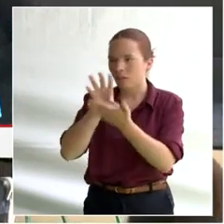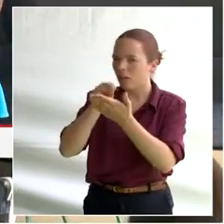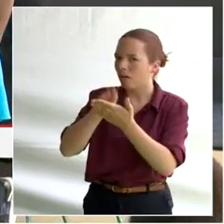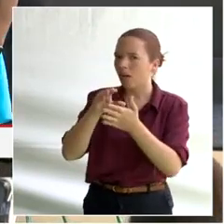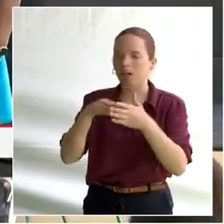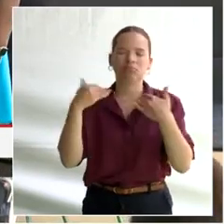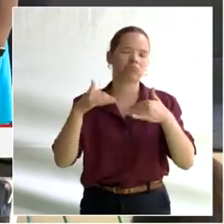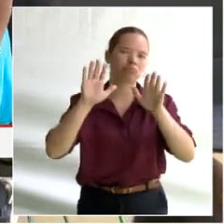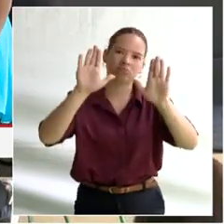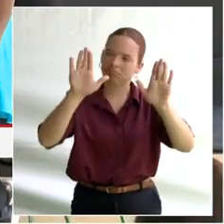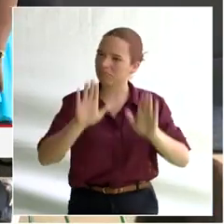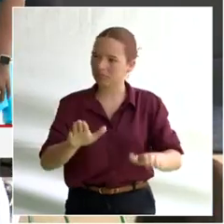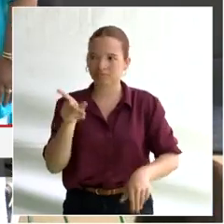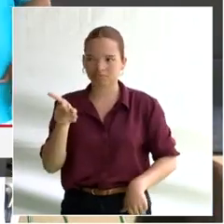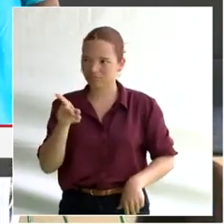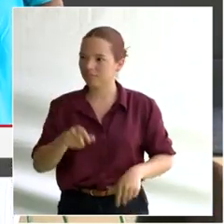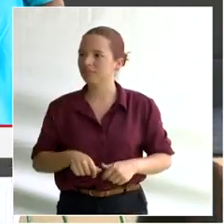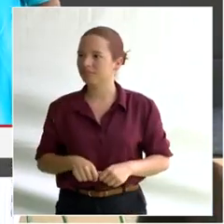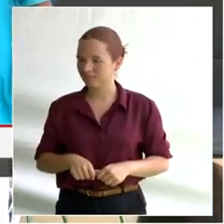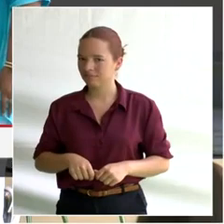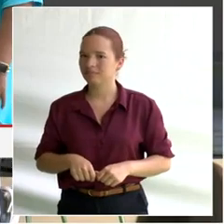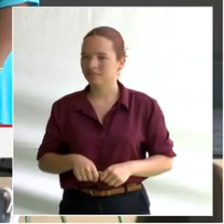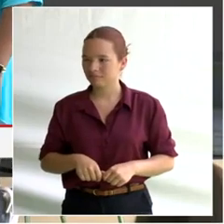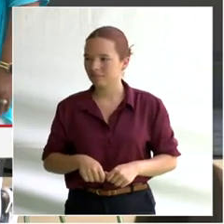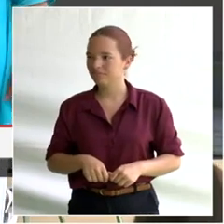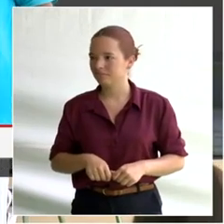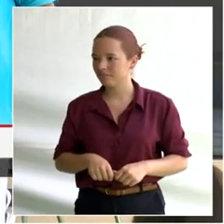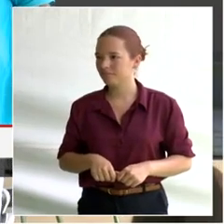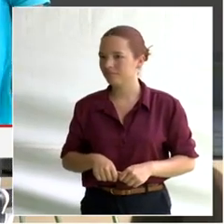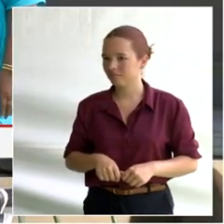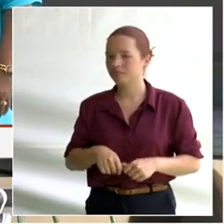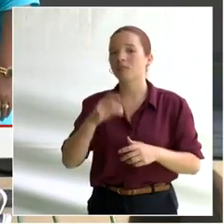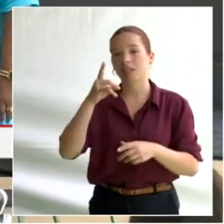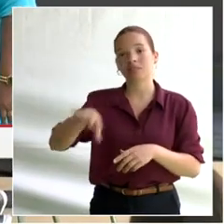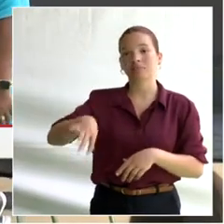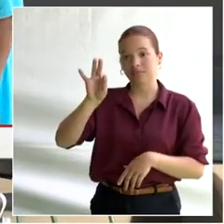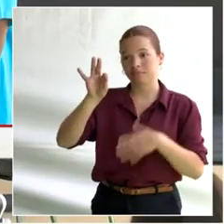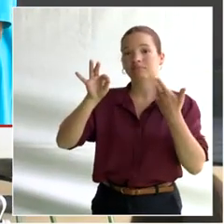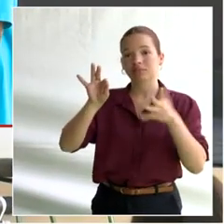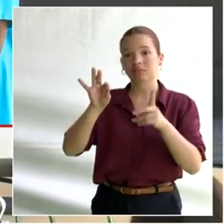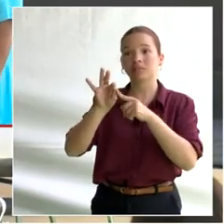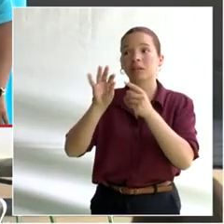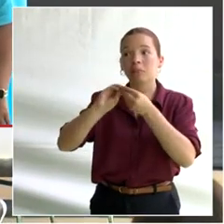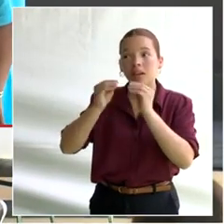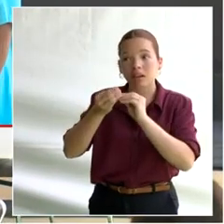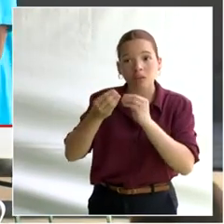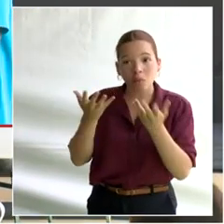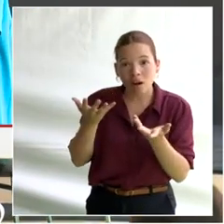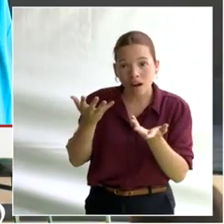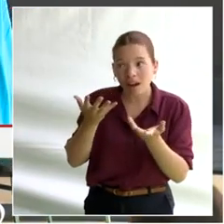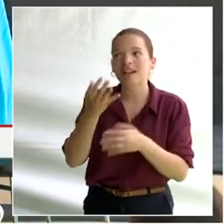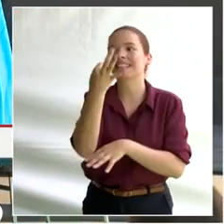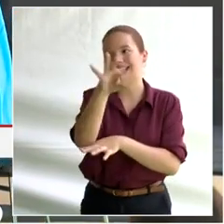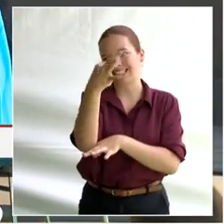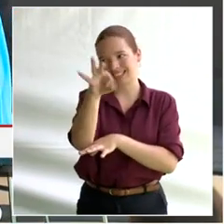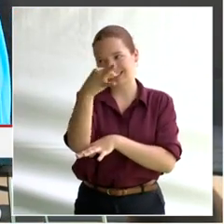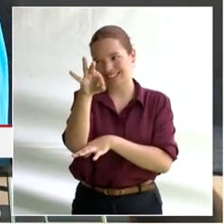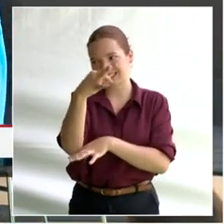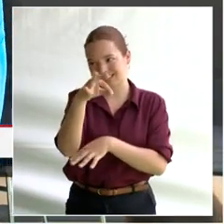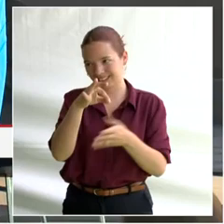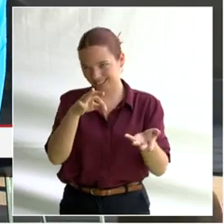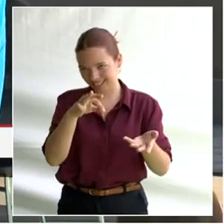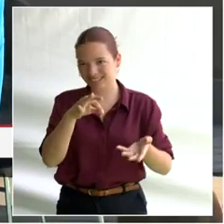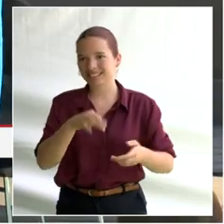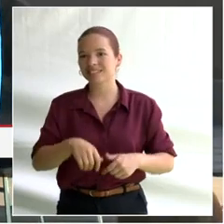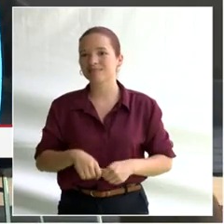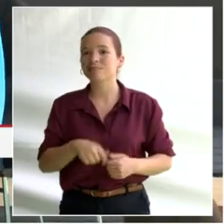Cora. Yeah. Thank you. So she just chose chip 19 that belongs to Sloane Stevens.